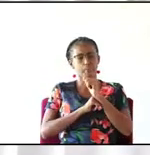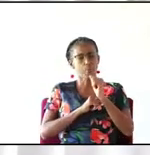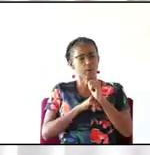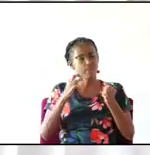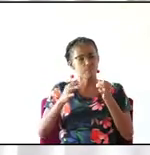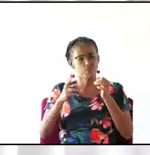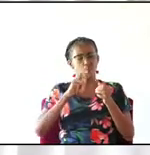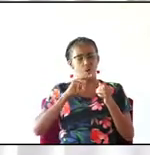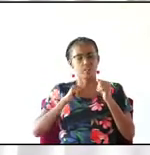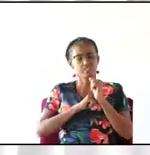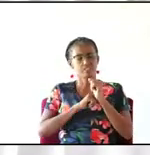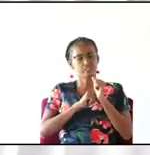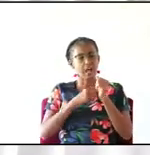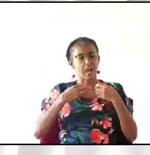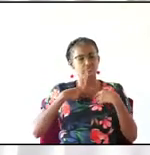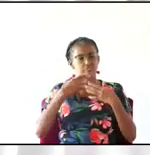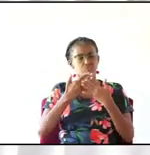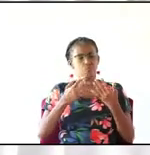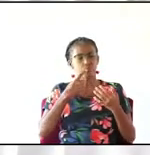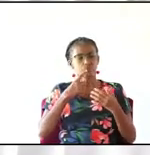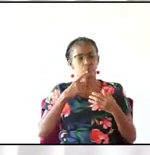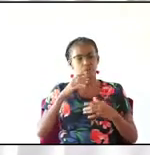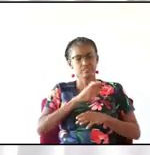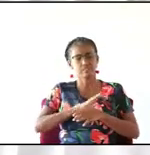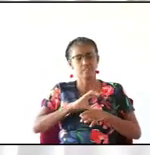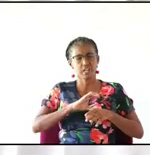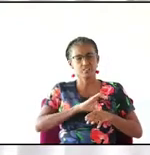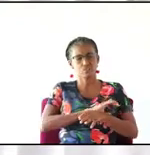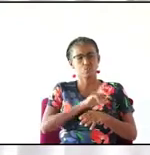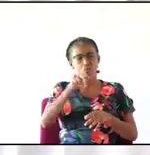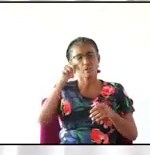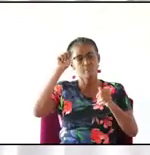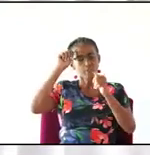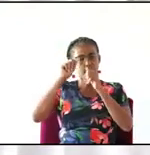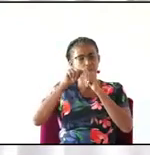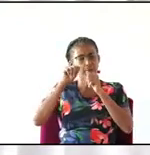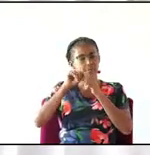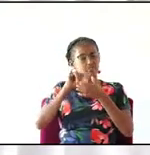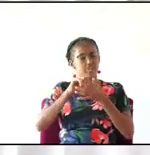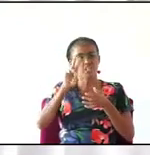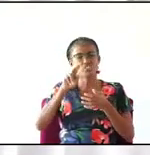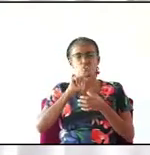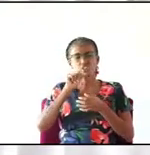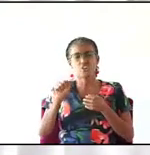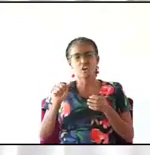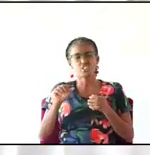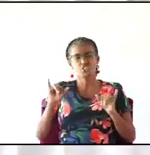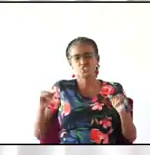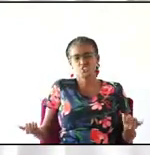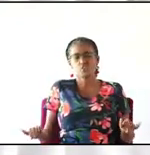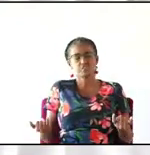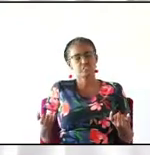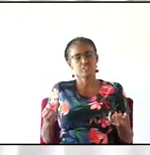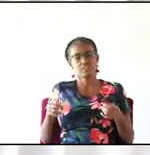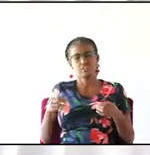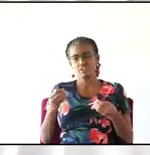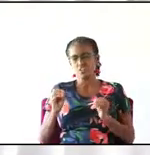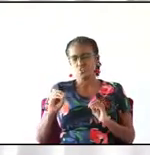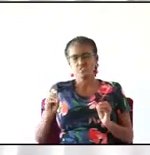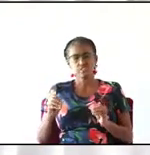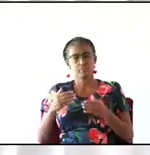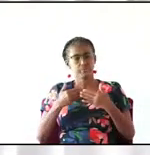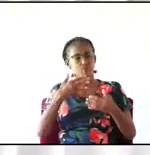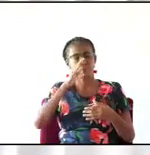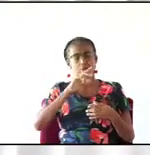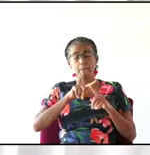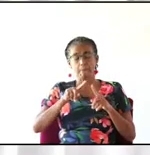going through cancer yourself, just to remind yourself that you're not just a number, that God knows you specifically,